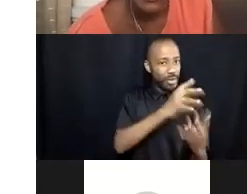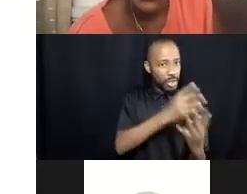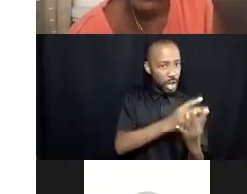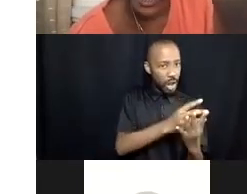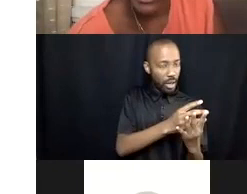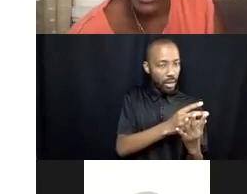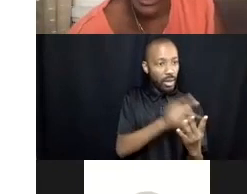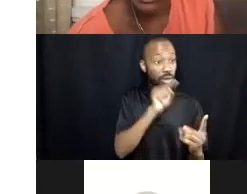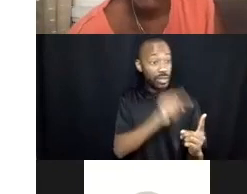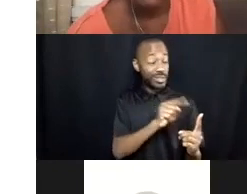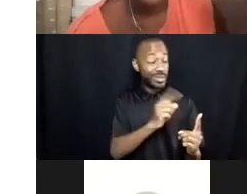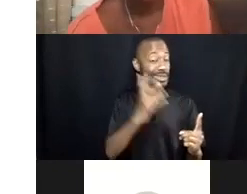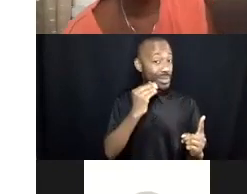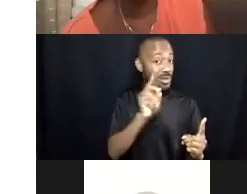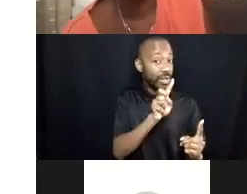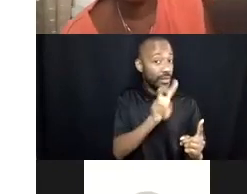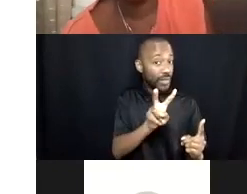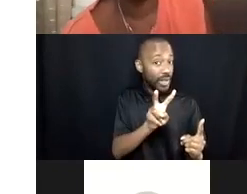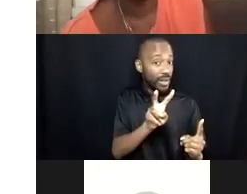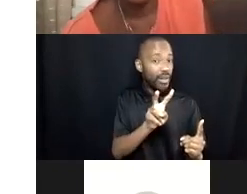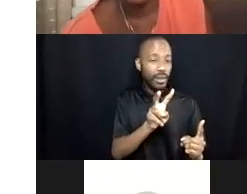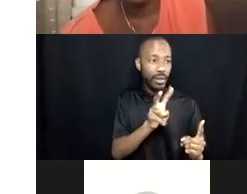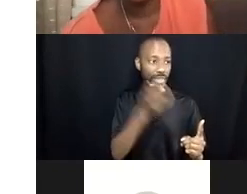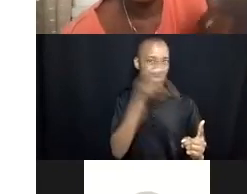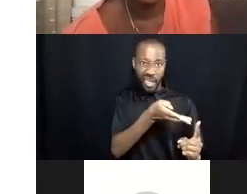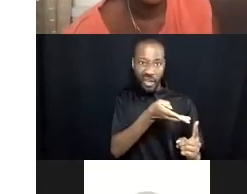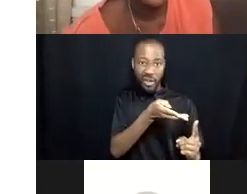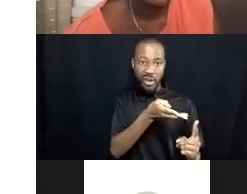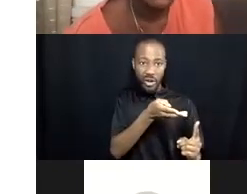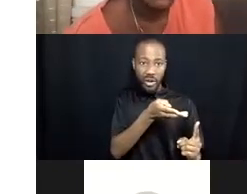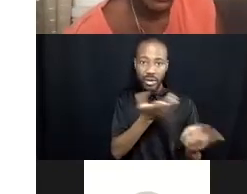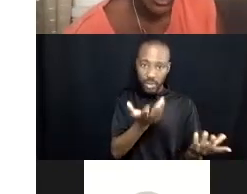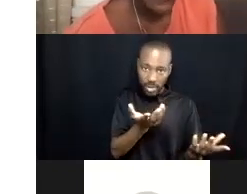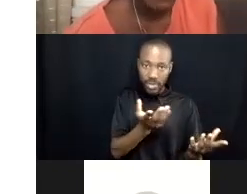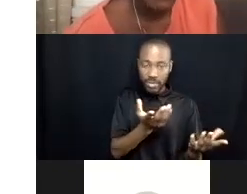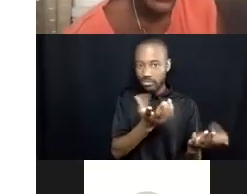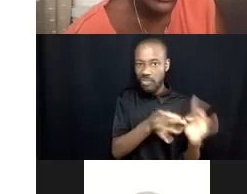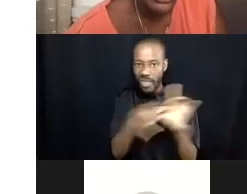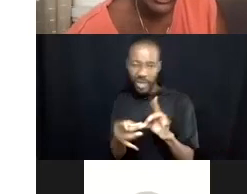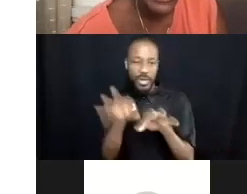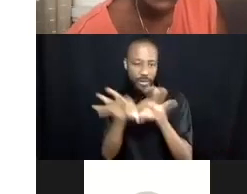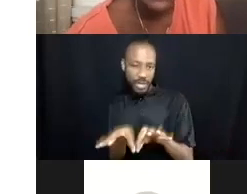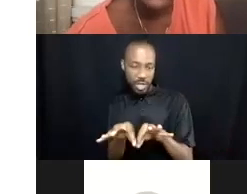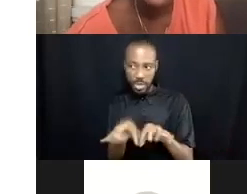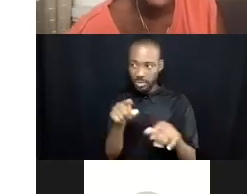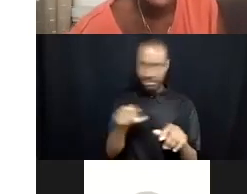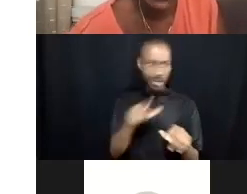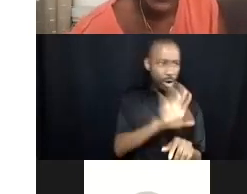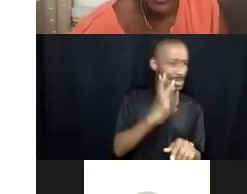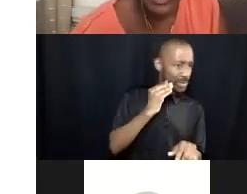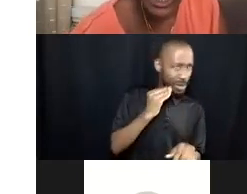experience domestic violence there, like given the definitions? Does she